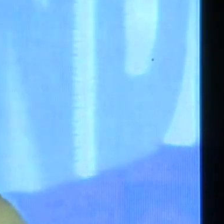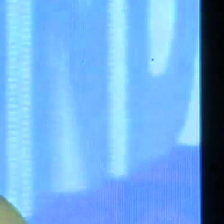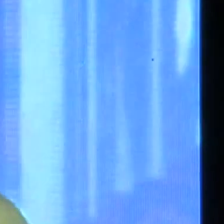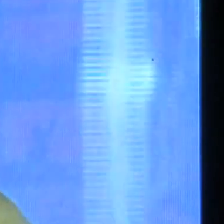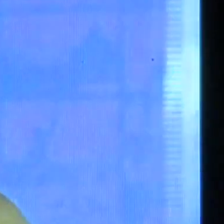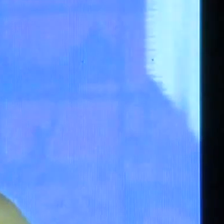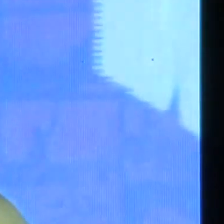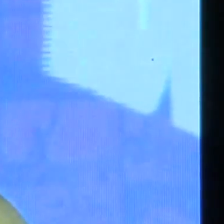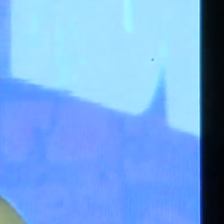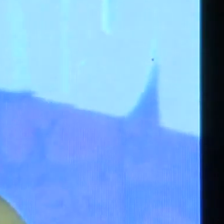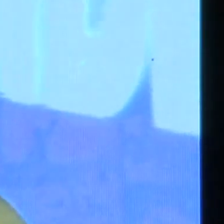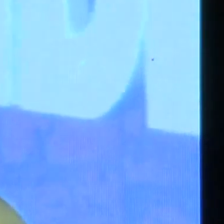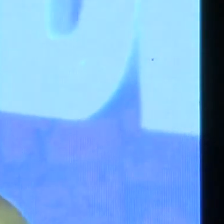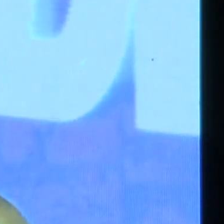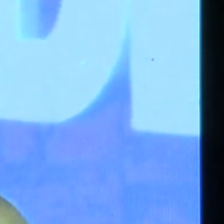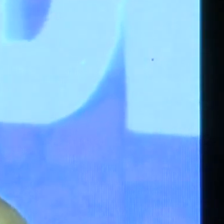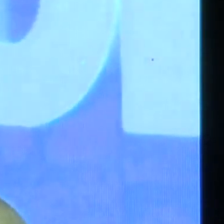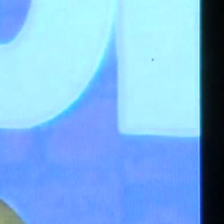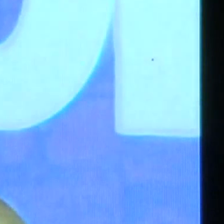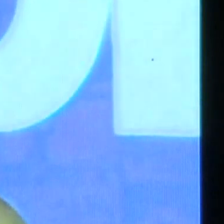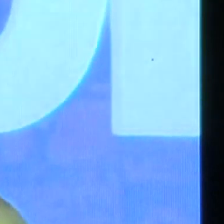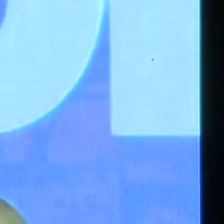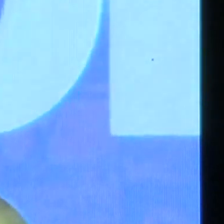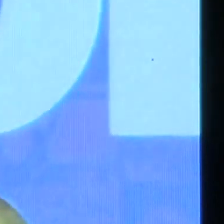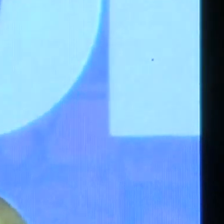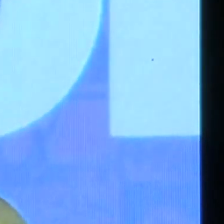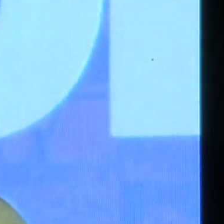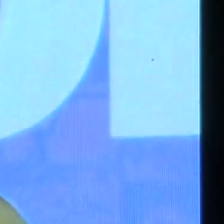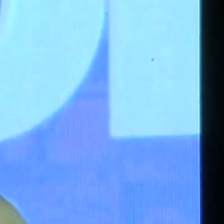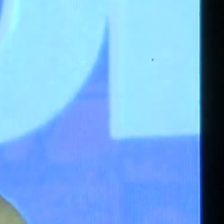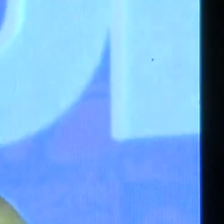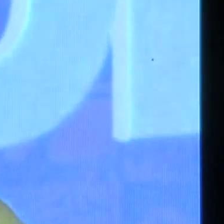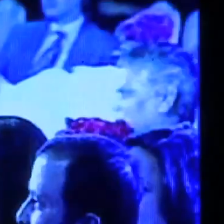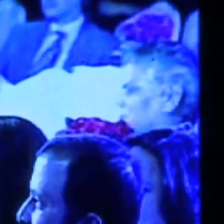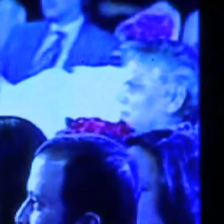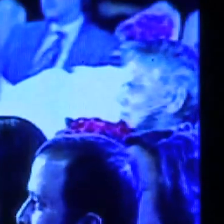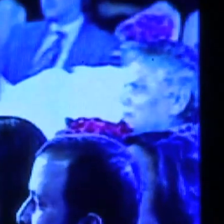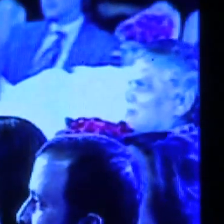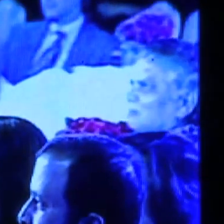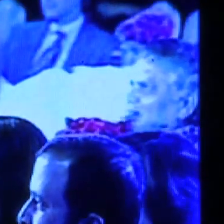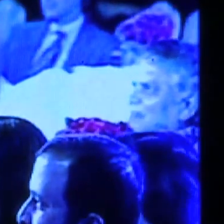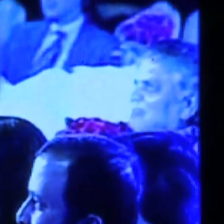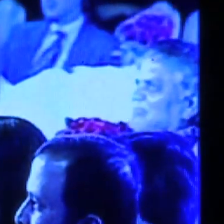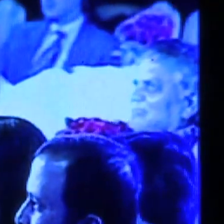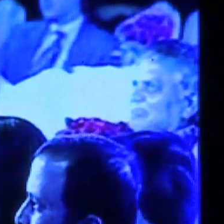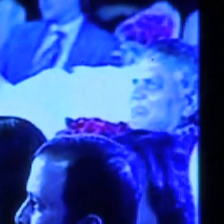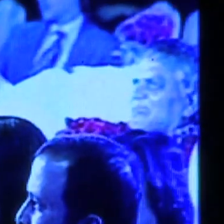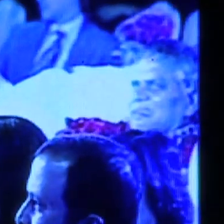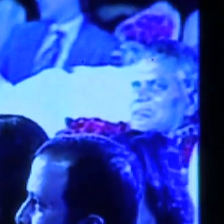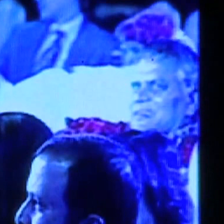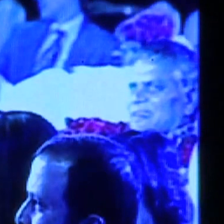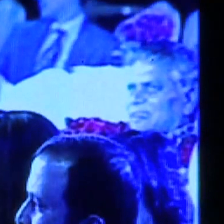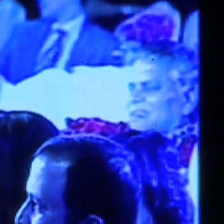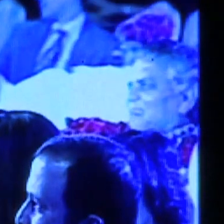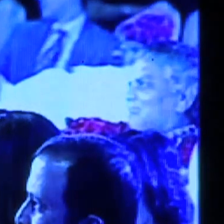stroke because overnight I had 3 national records and 3 gold medals. It was just a chance,